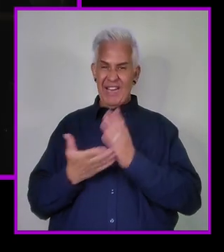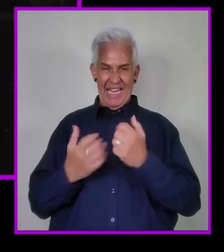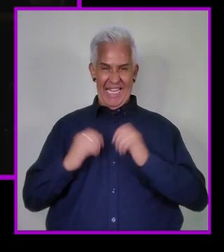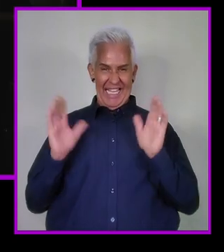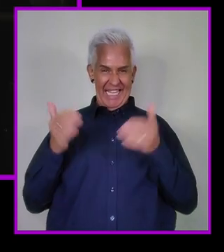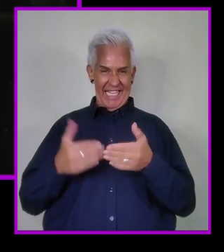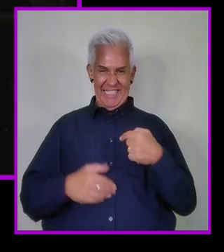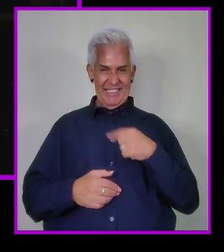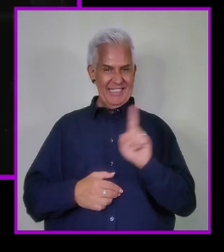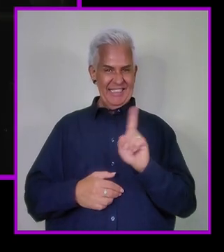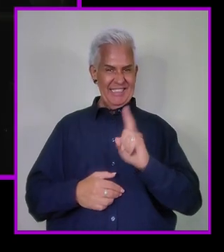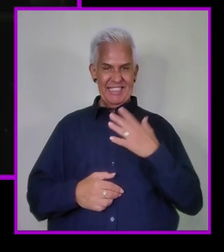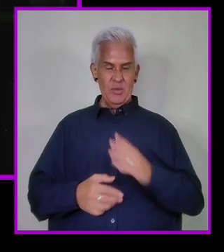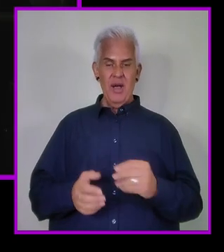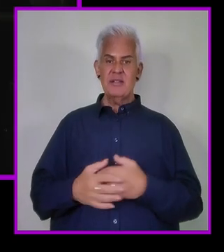was.